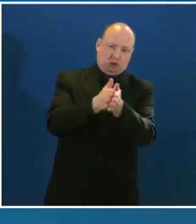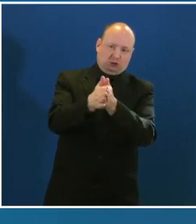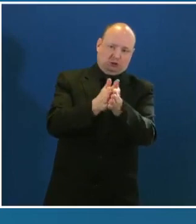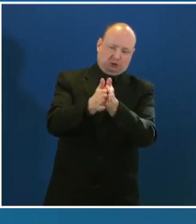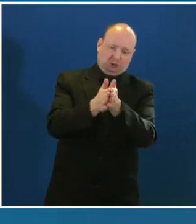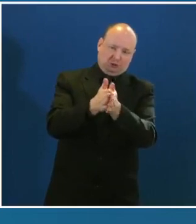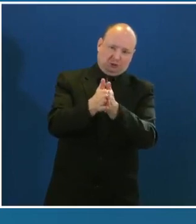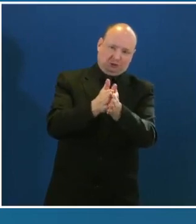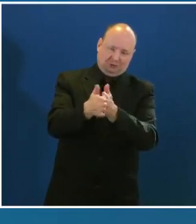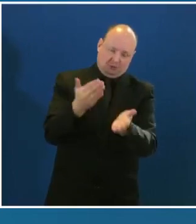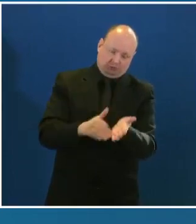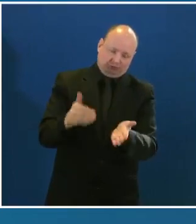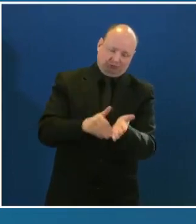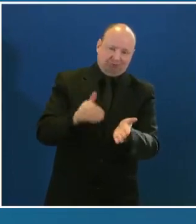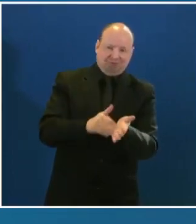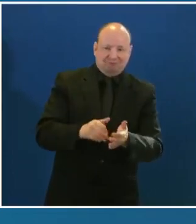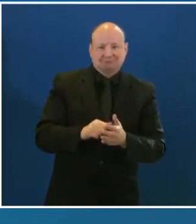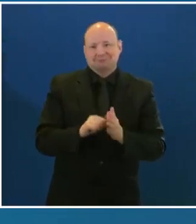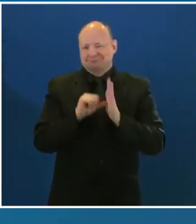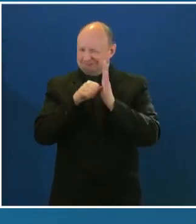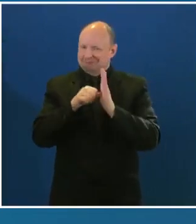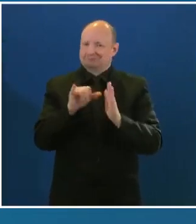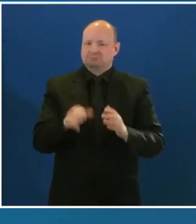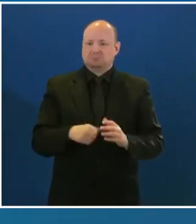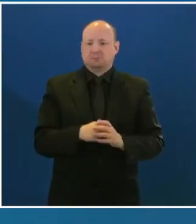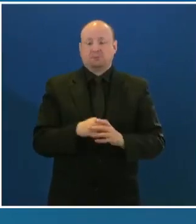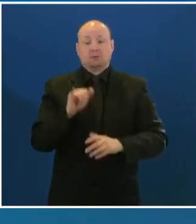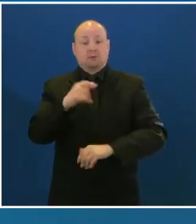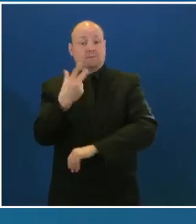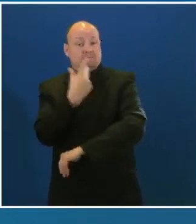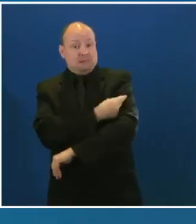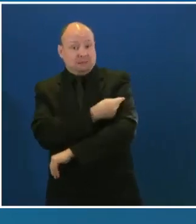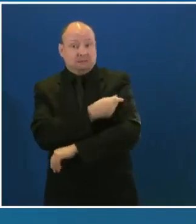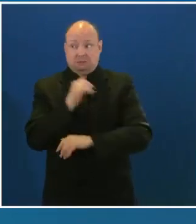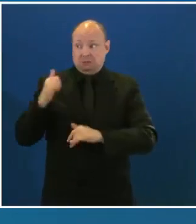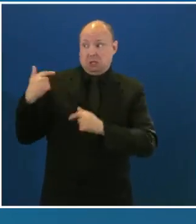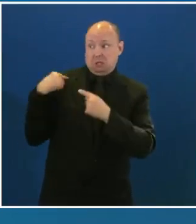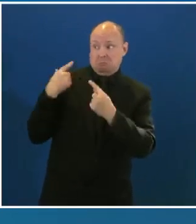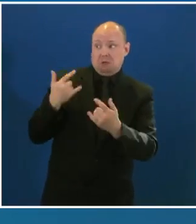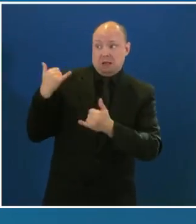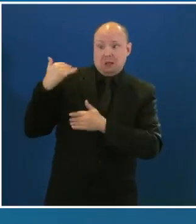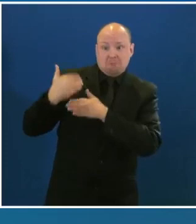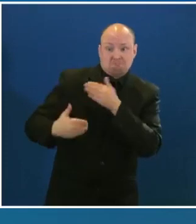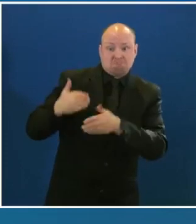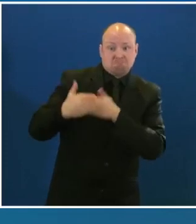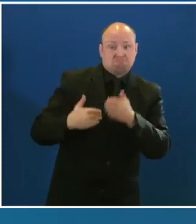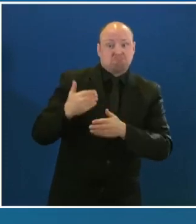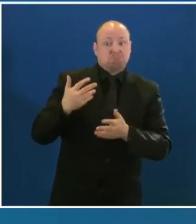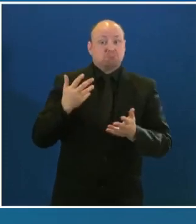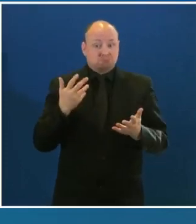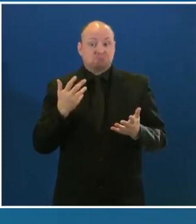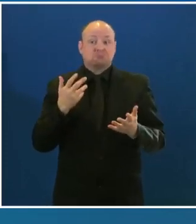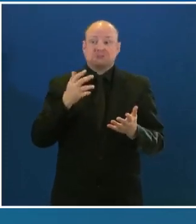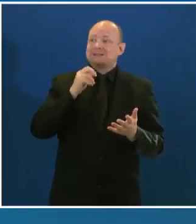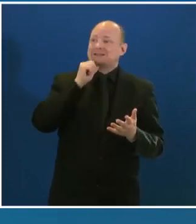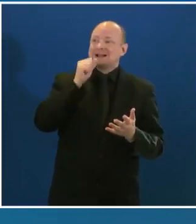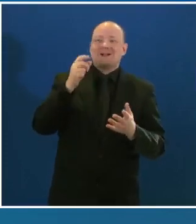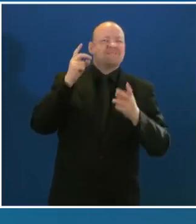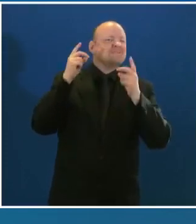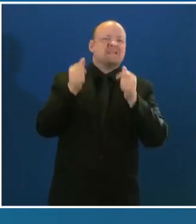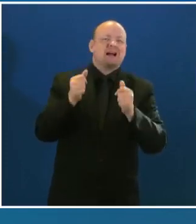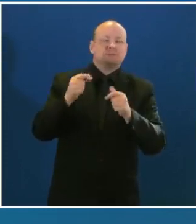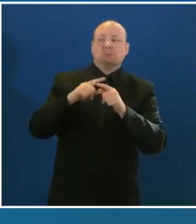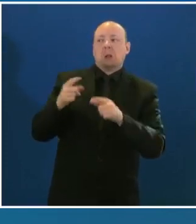The vaccine rollout continues, although not as quickly as we'd all hoped for. On February 12th,